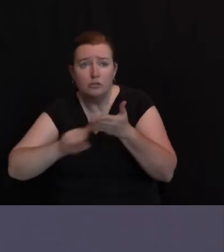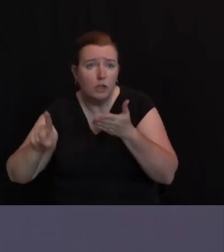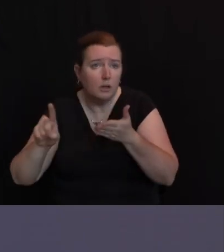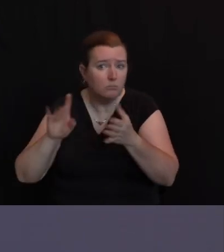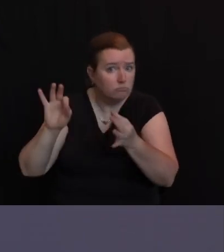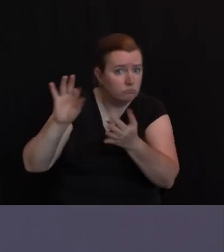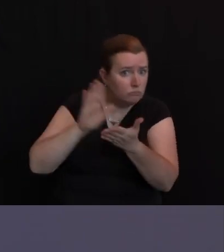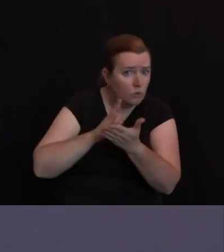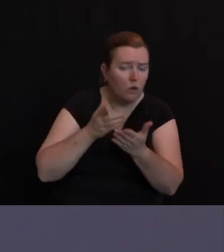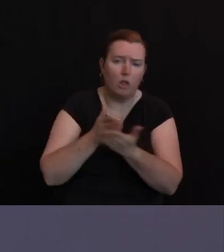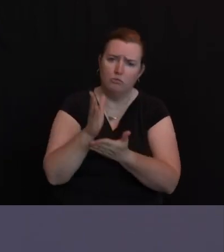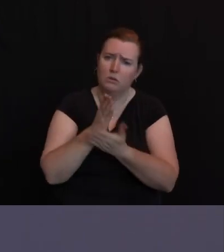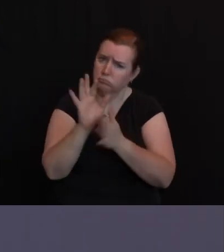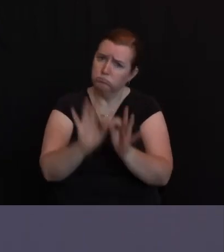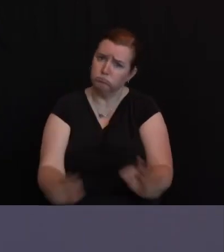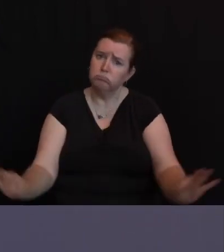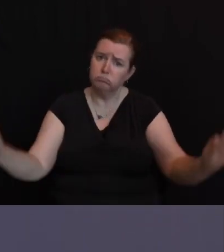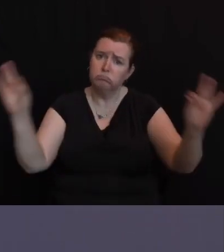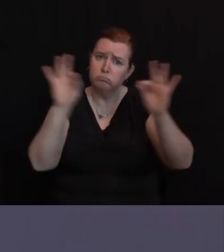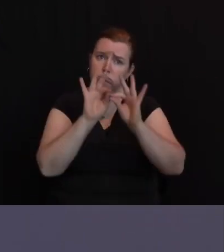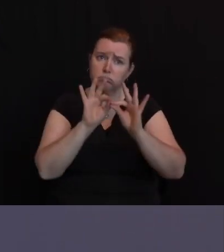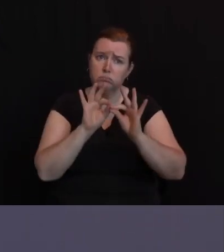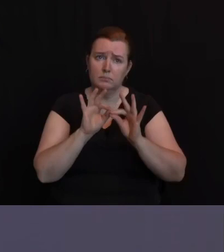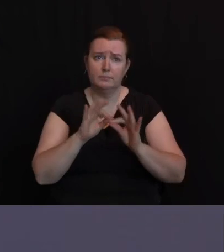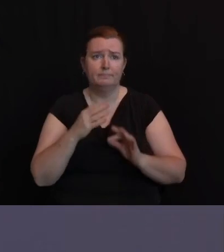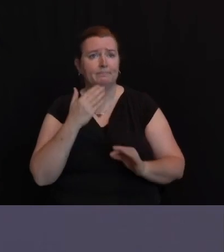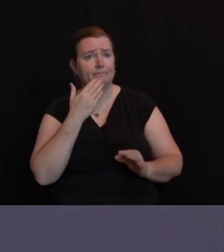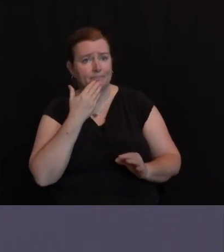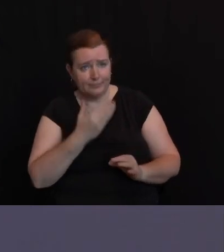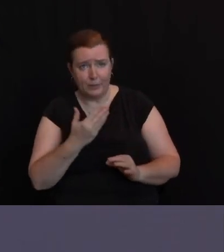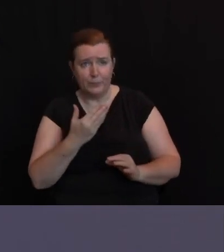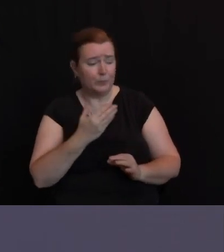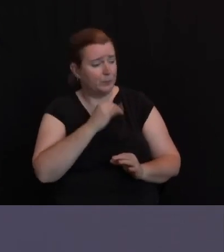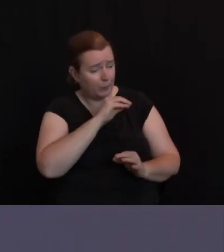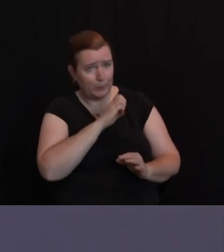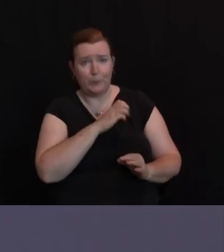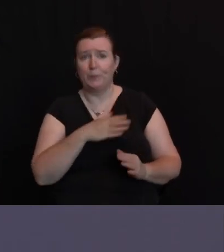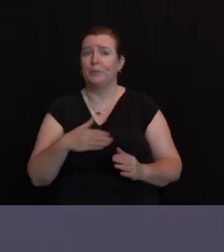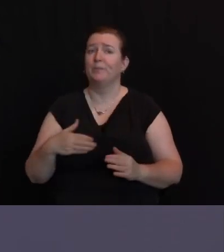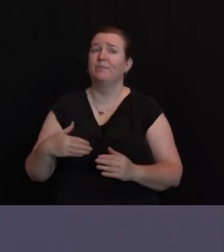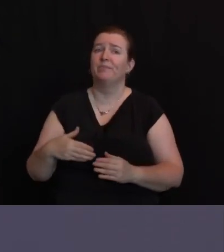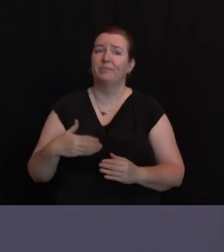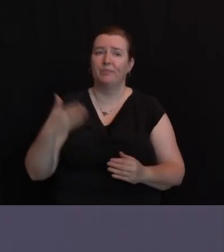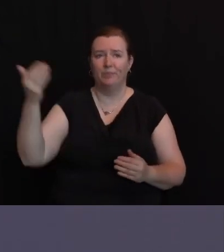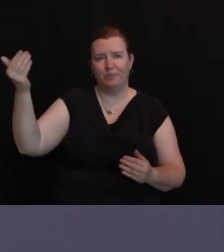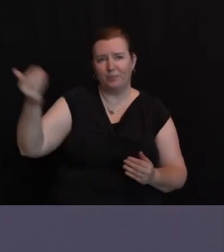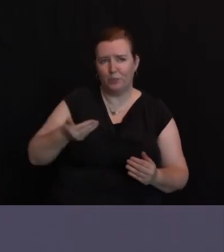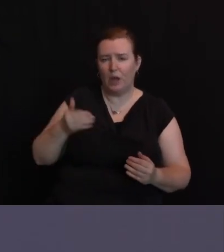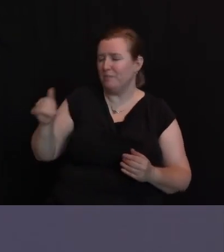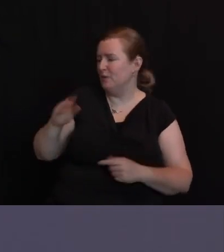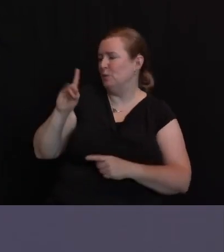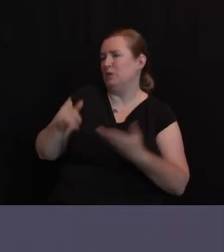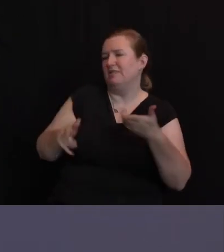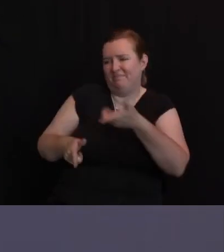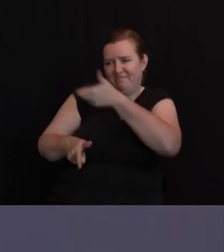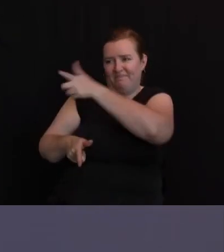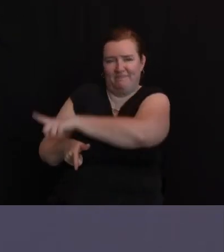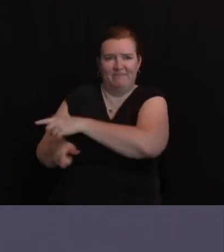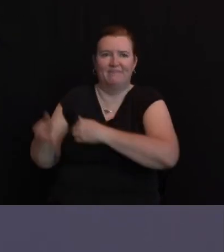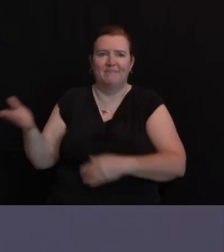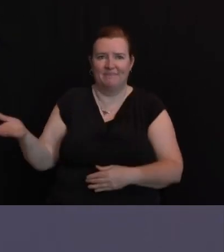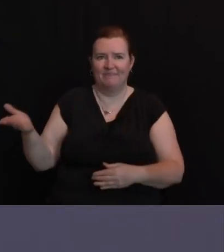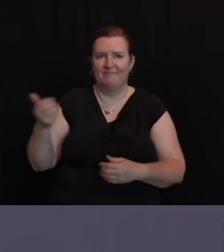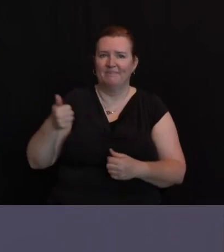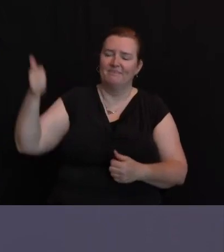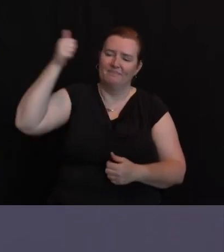the board. And Joe, thank you. Thank you. For everything. With that, now help me welcome the woman who needs no introduction, the commissioner, not of the BPU, but